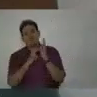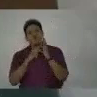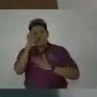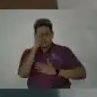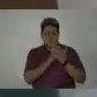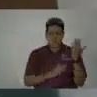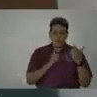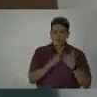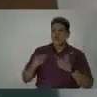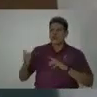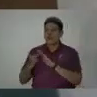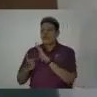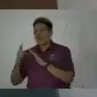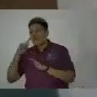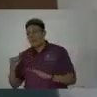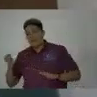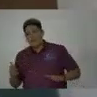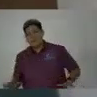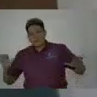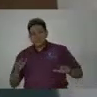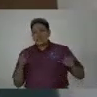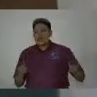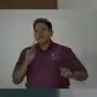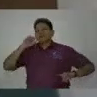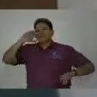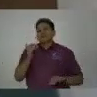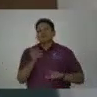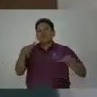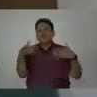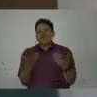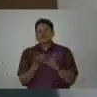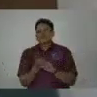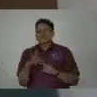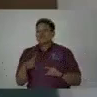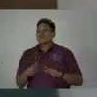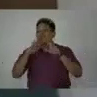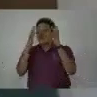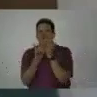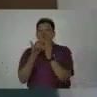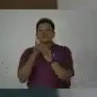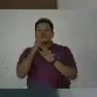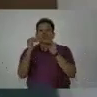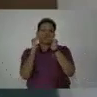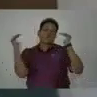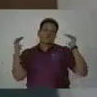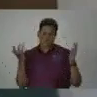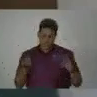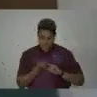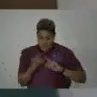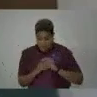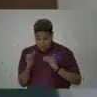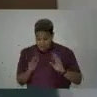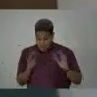some and another rule for others. It seems as if this world is not level. Madam